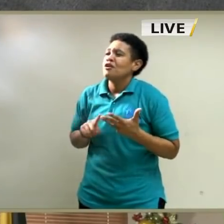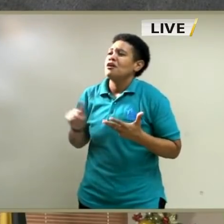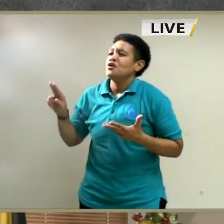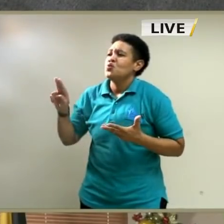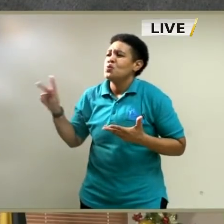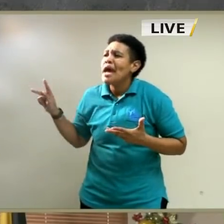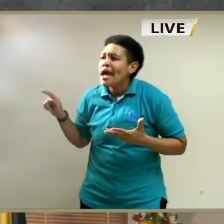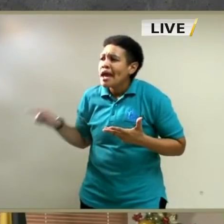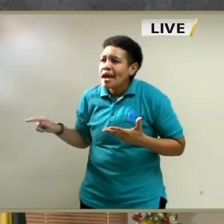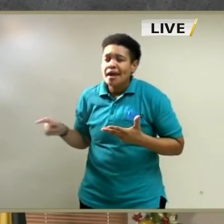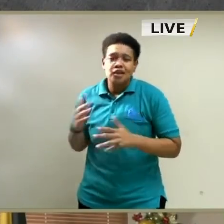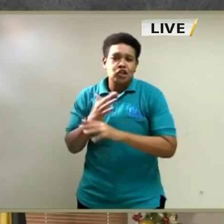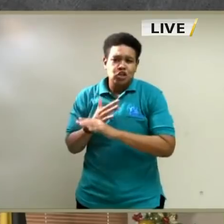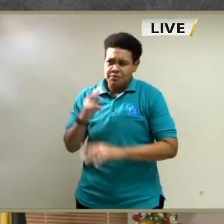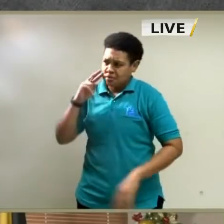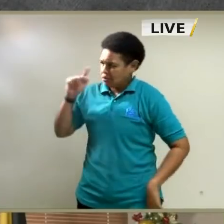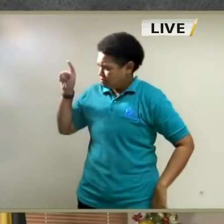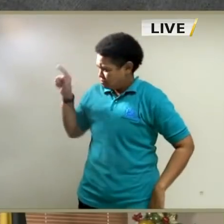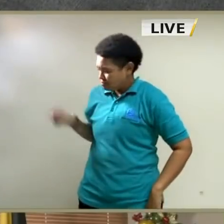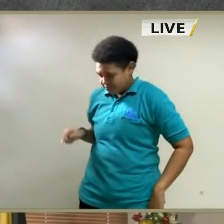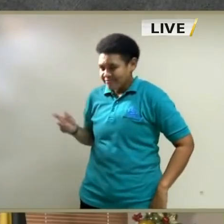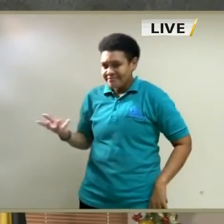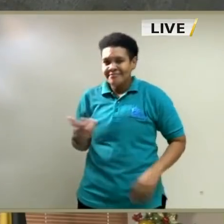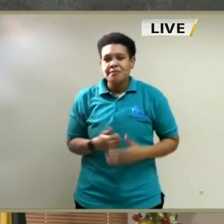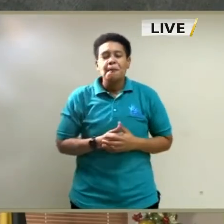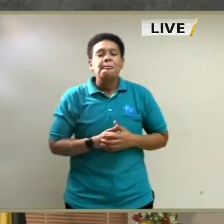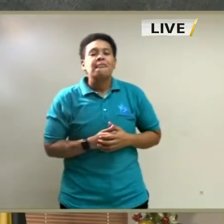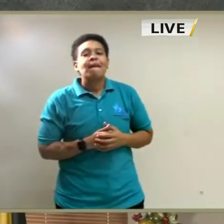the United States.